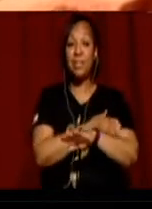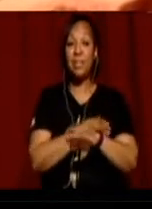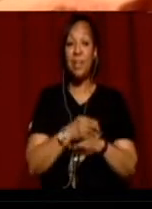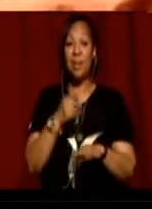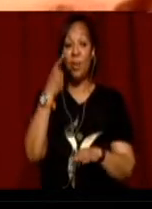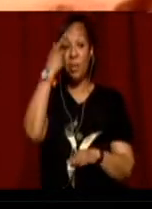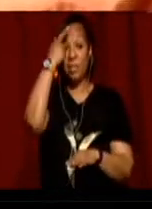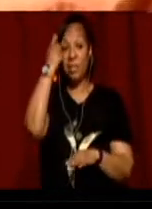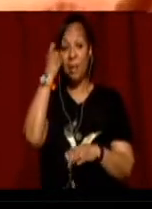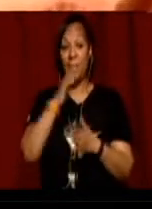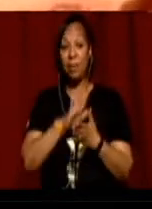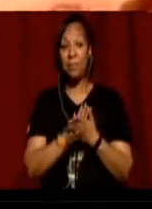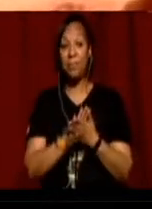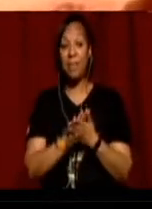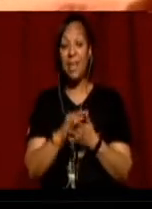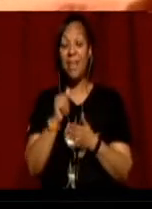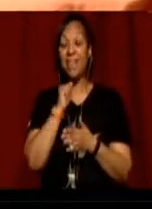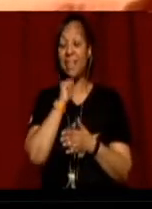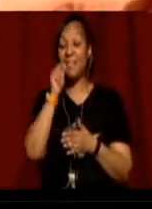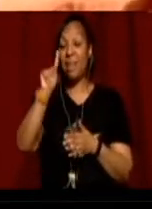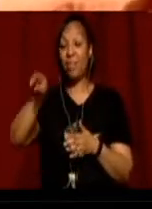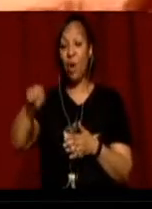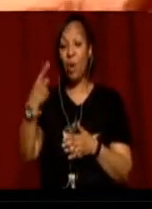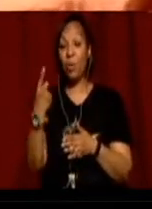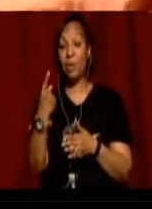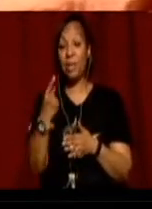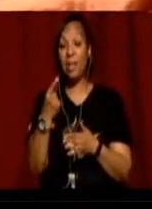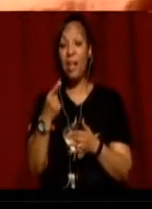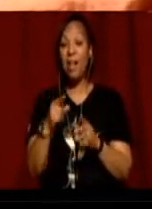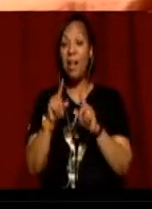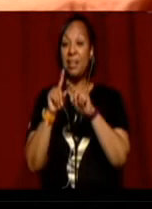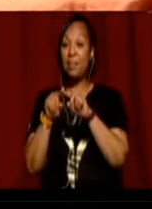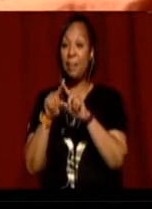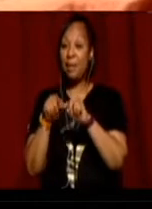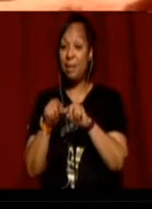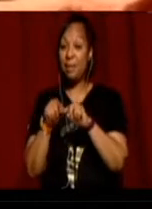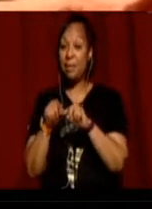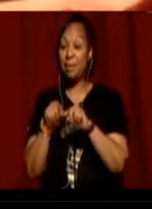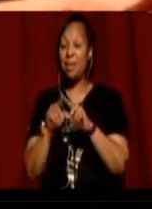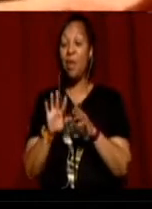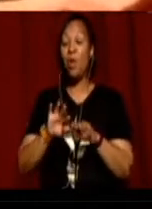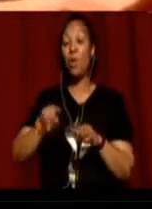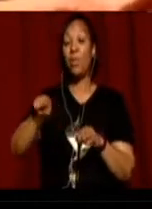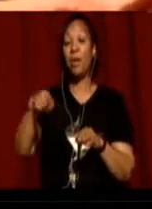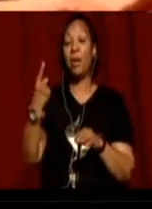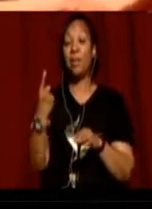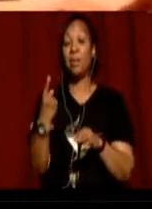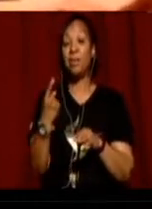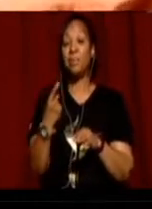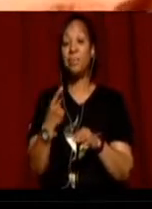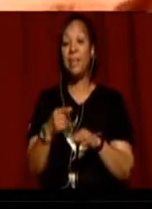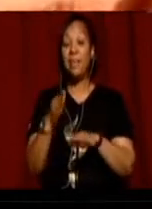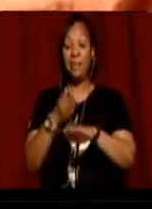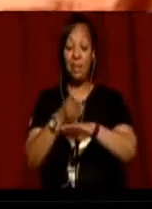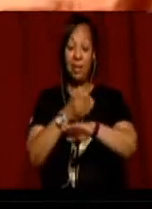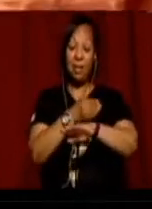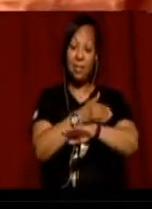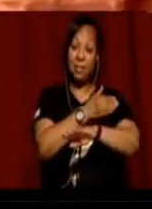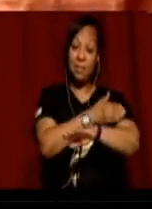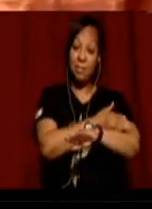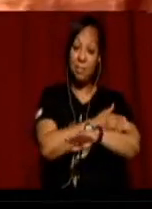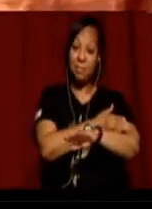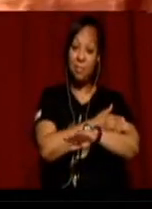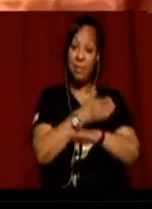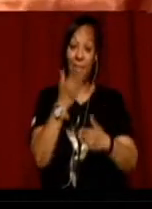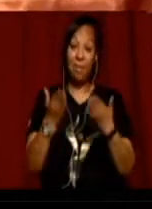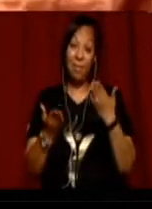temperatures rise, even though that's not the only factor, obviously, that causes these cases to go down. A lot of what causes